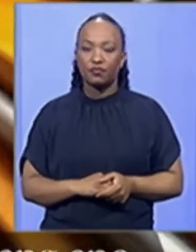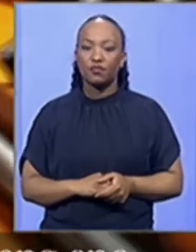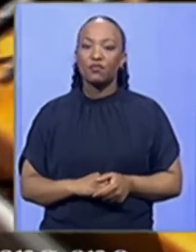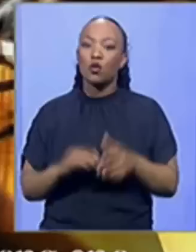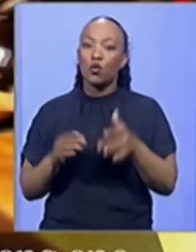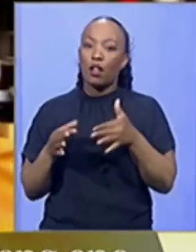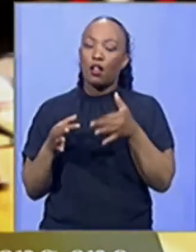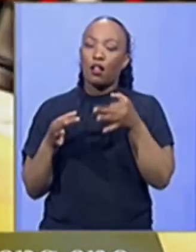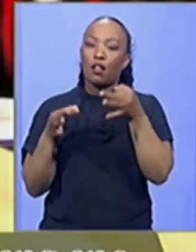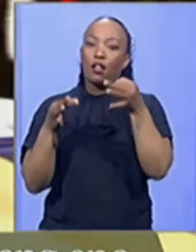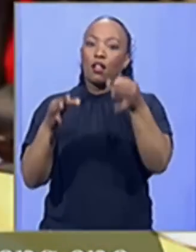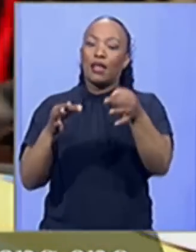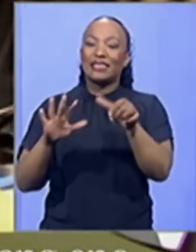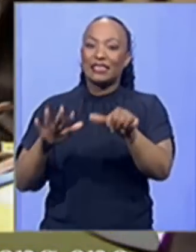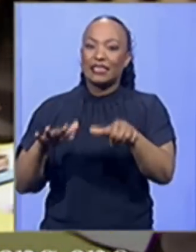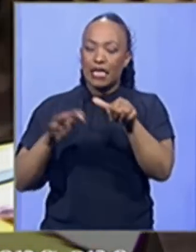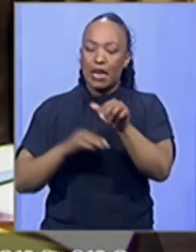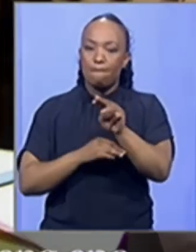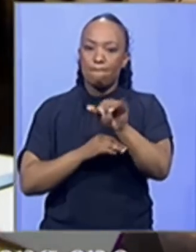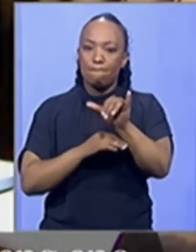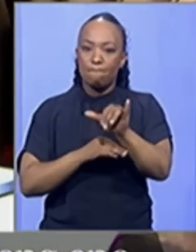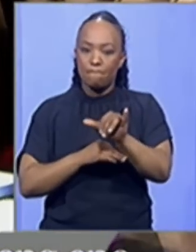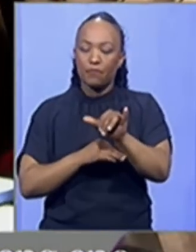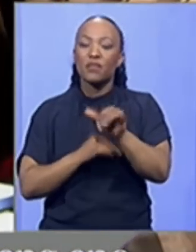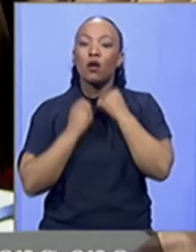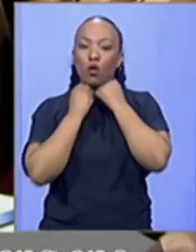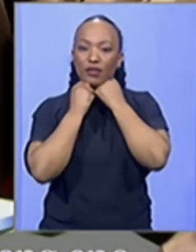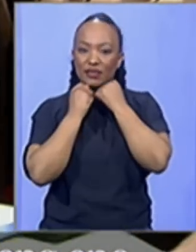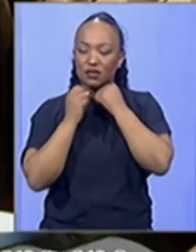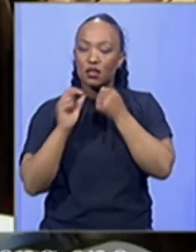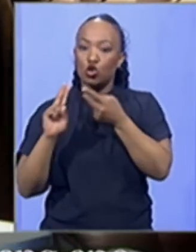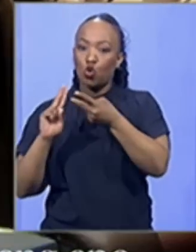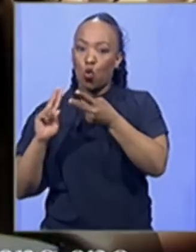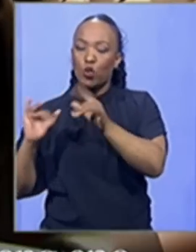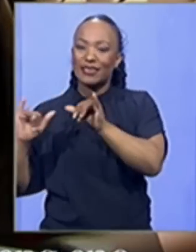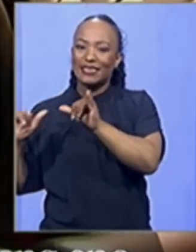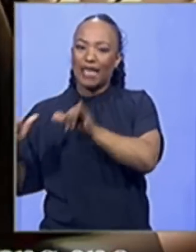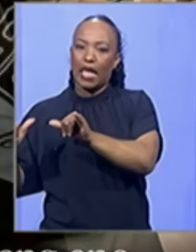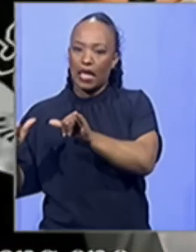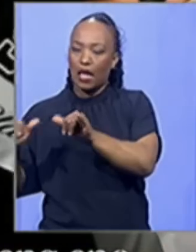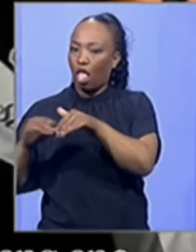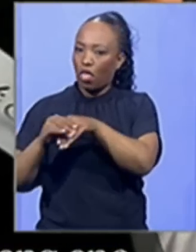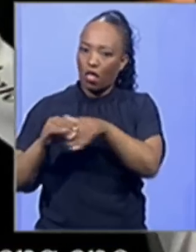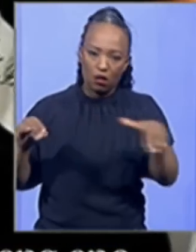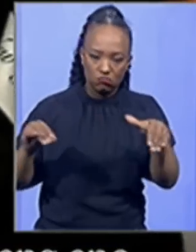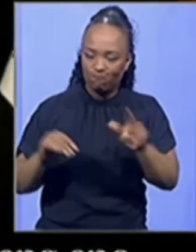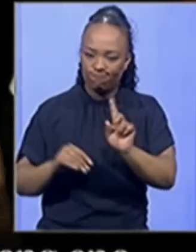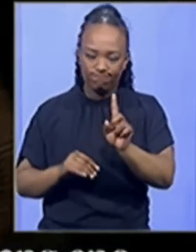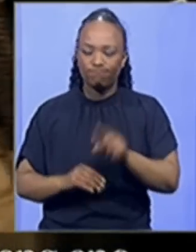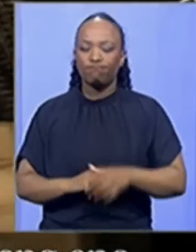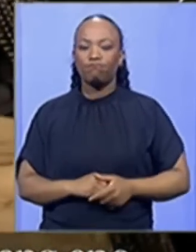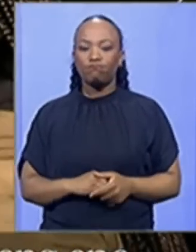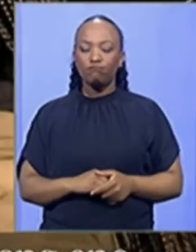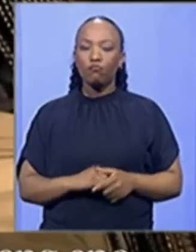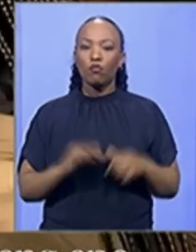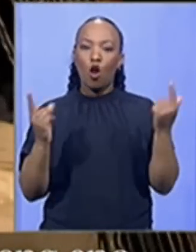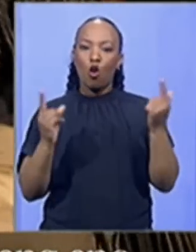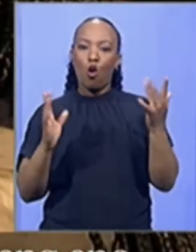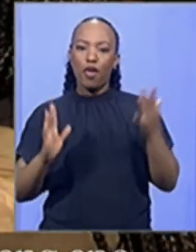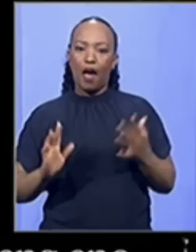bail information. Accused number 1, 2, and 3 in custody. No bail at this particular stage. Moeledi wa gagwe Advocate